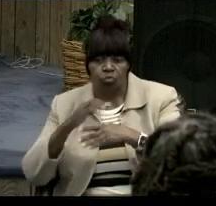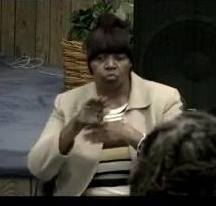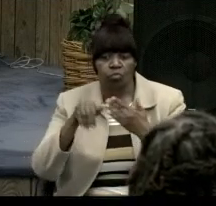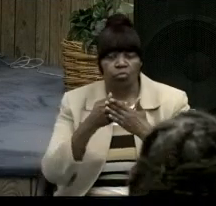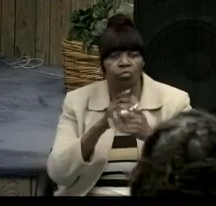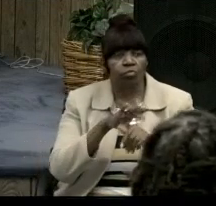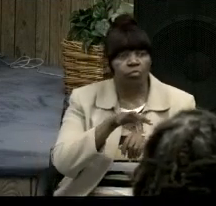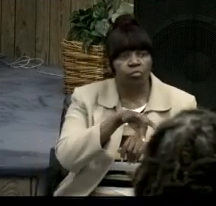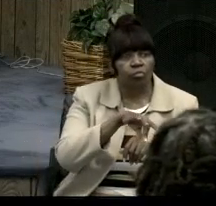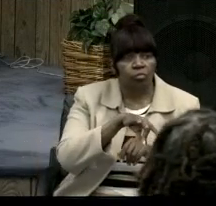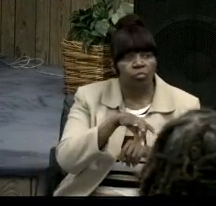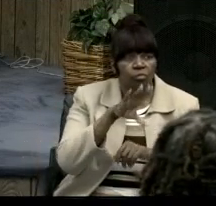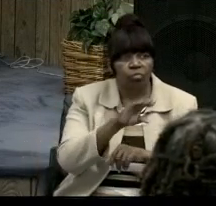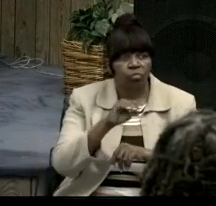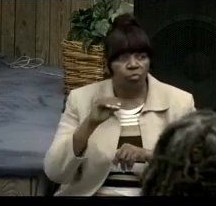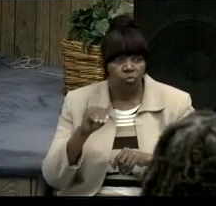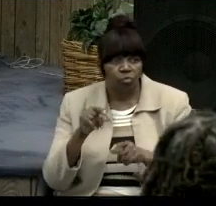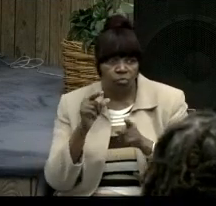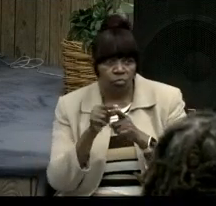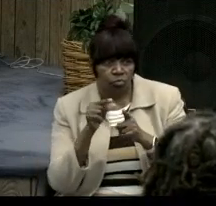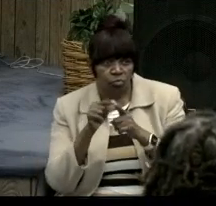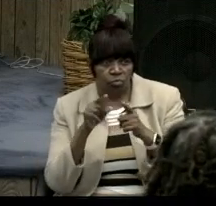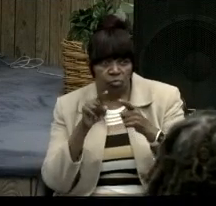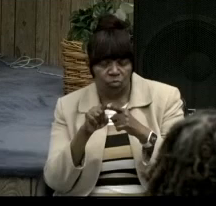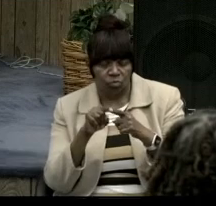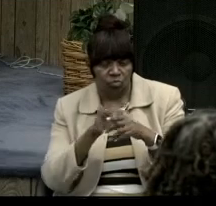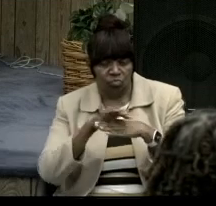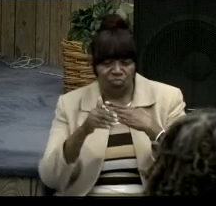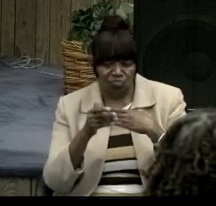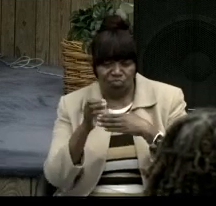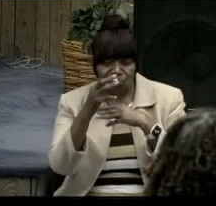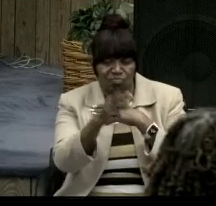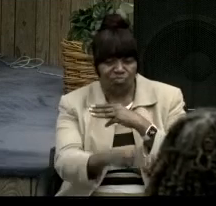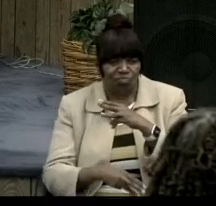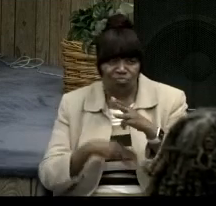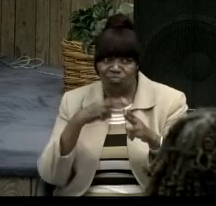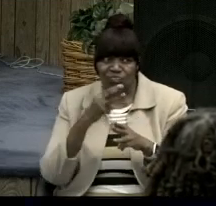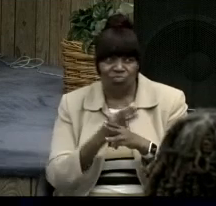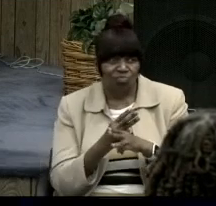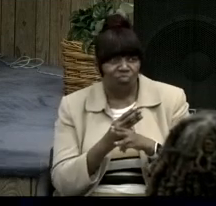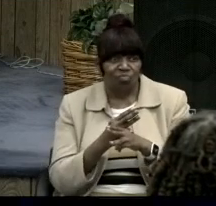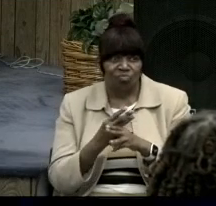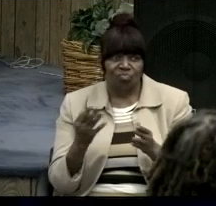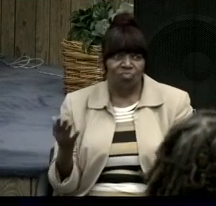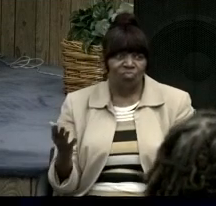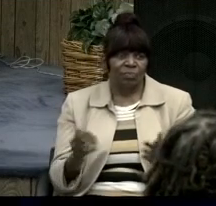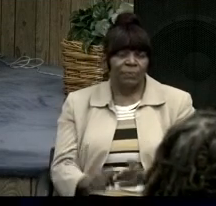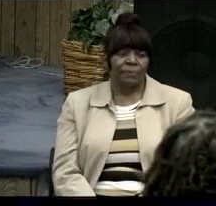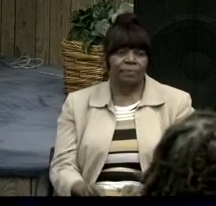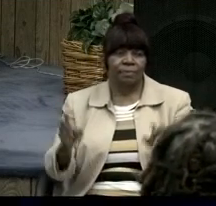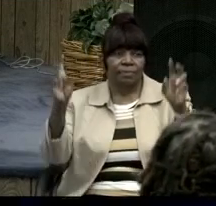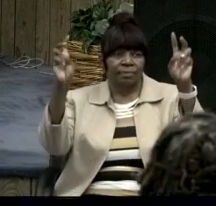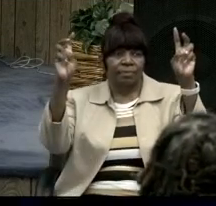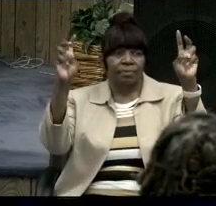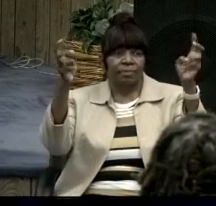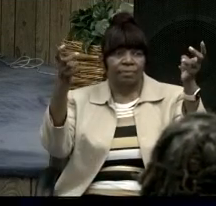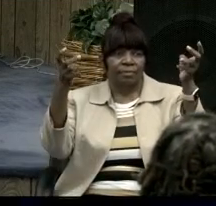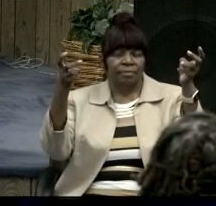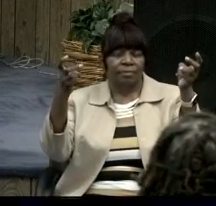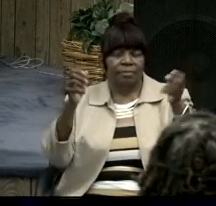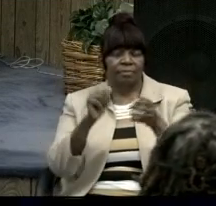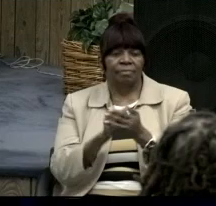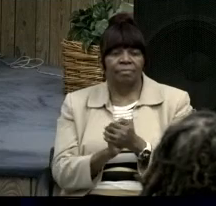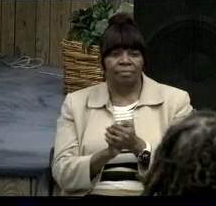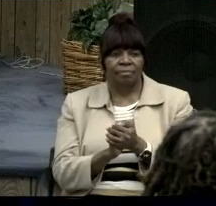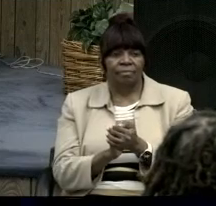into all the earth, and their words unto the ends of the world. The first message of the series,